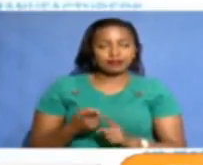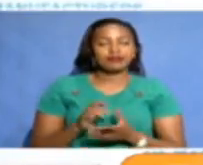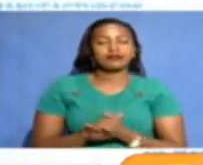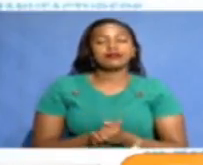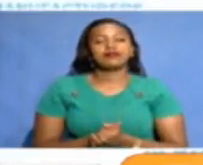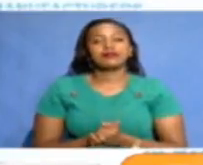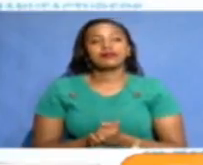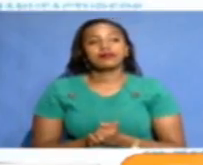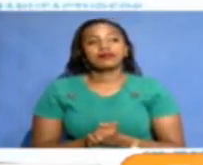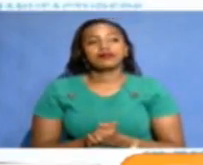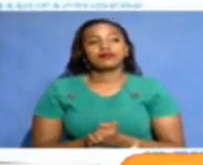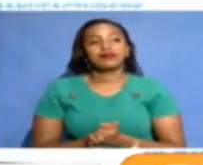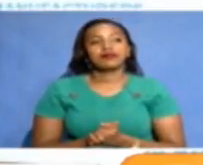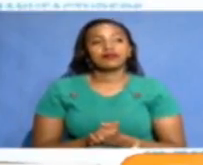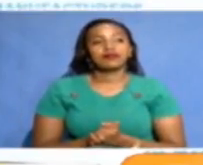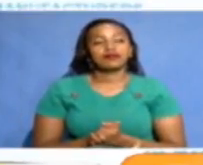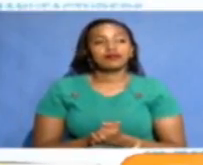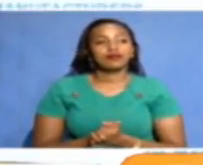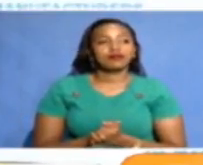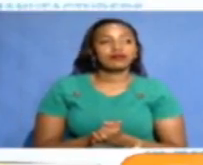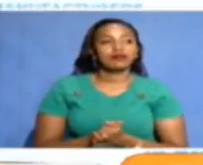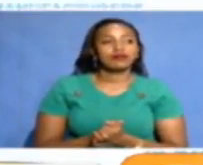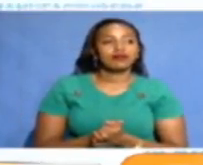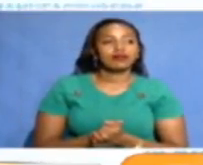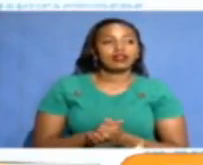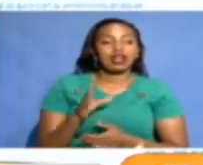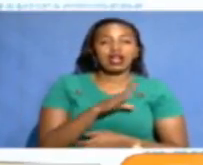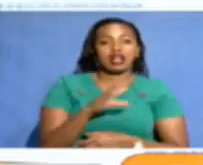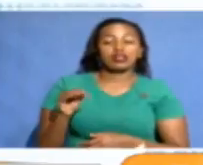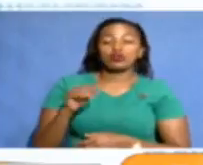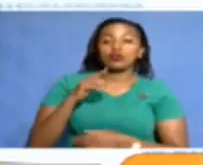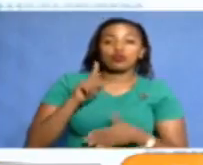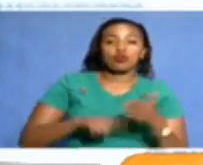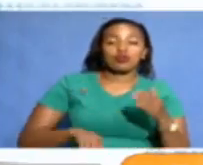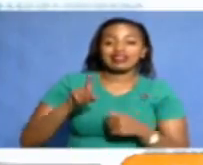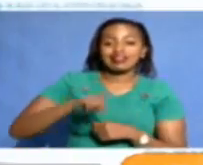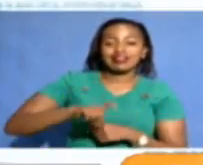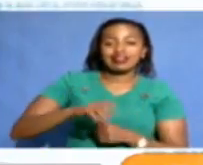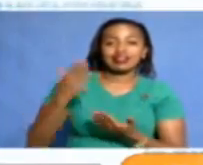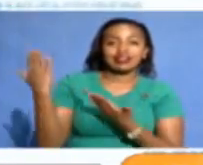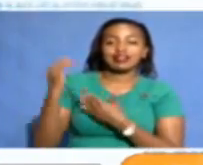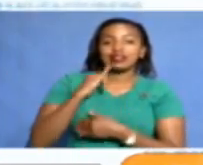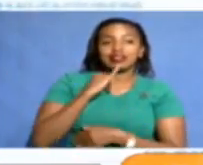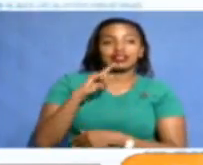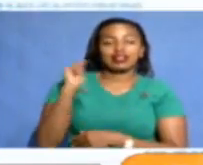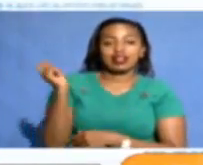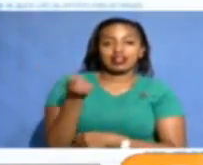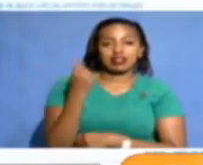the place that we need to add is the Kenyans. One time.